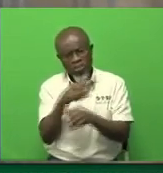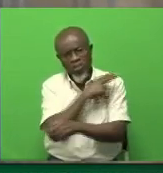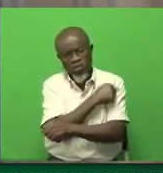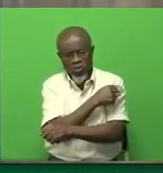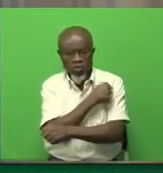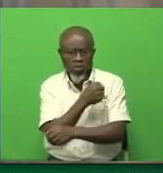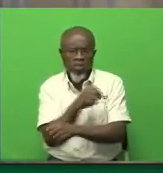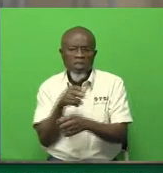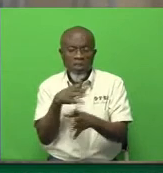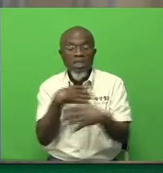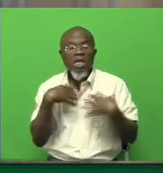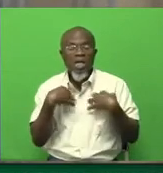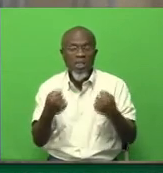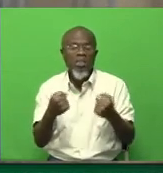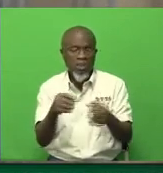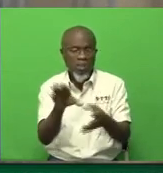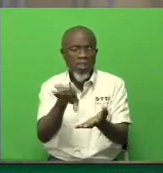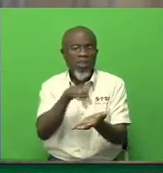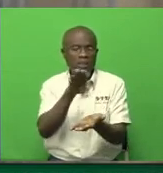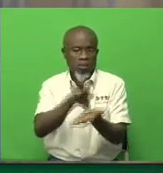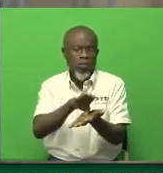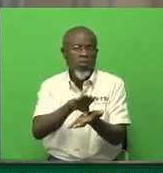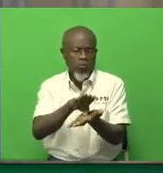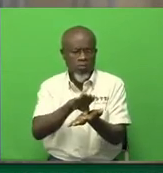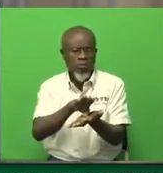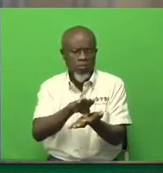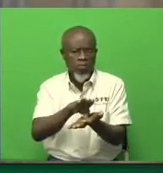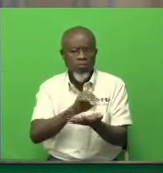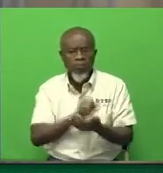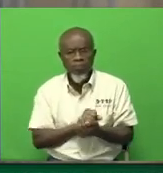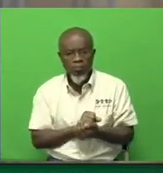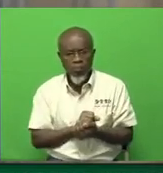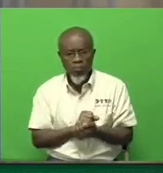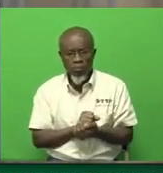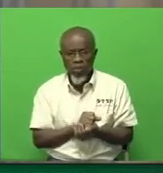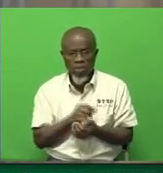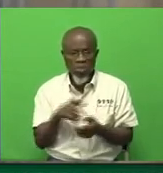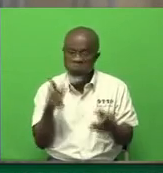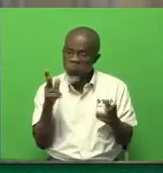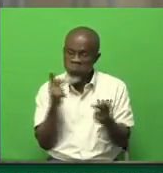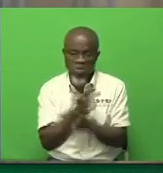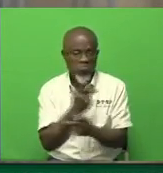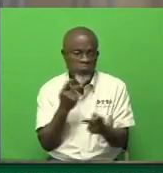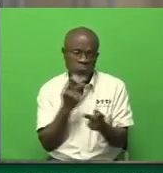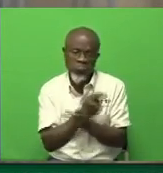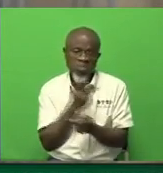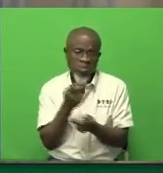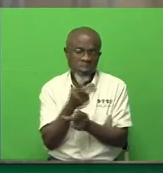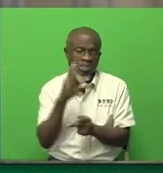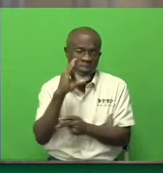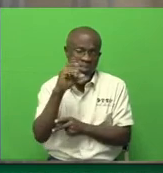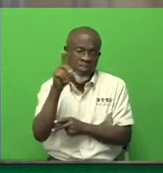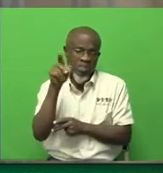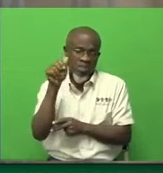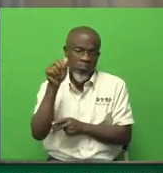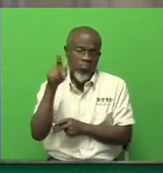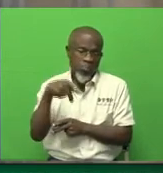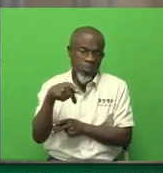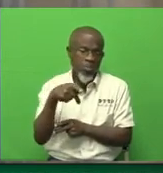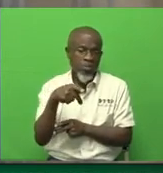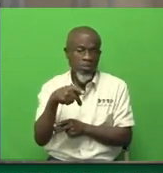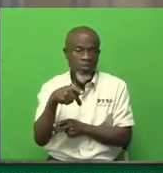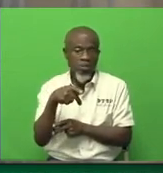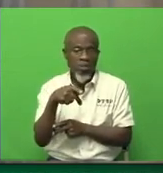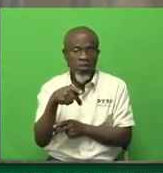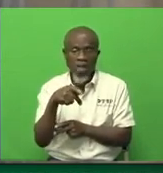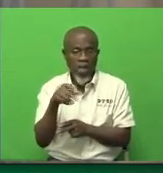Health Centers there's a worsening cdap program unavailability of life-saving